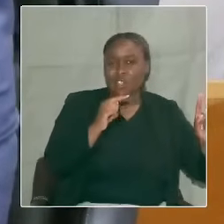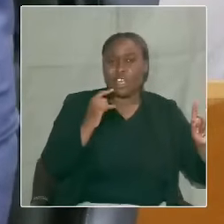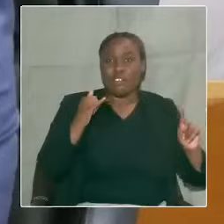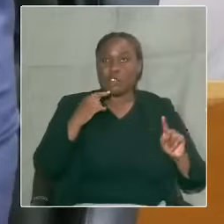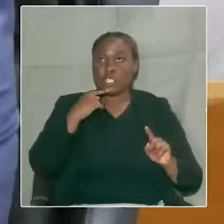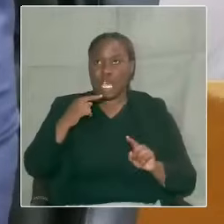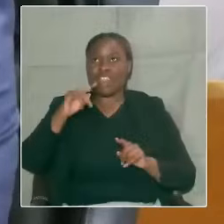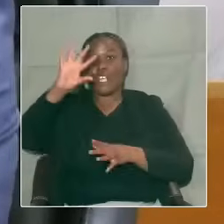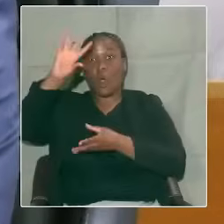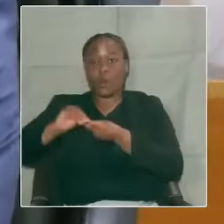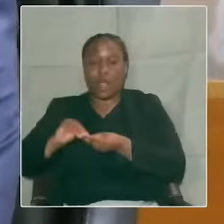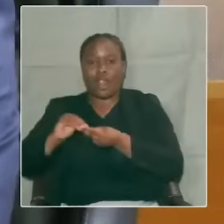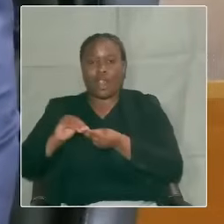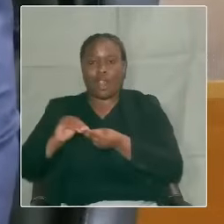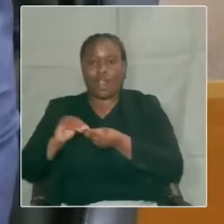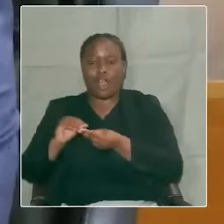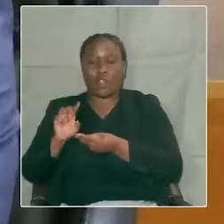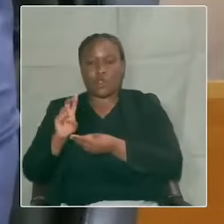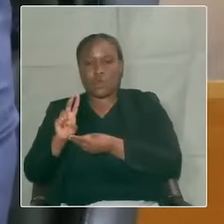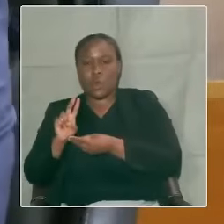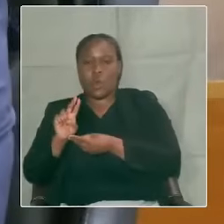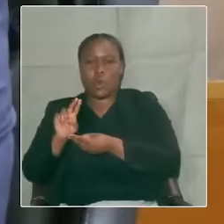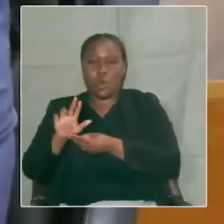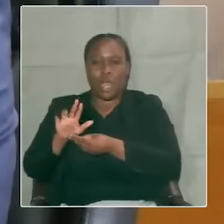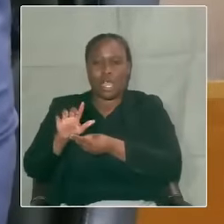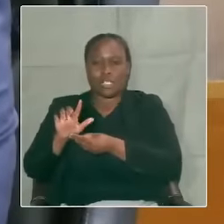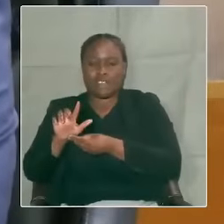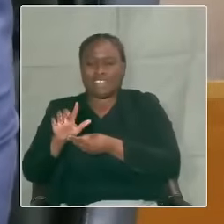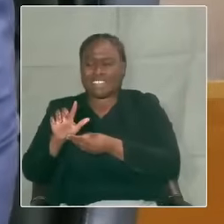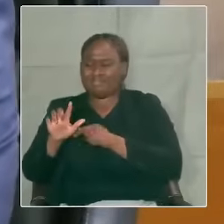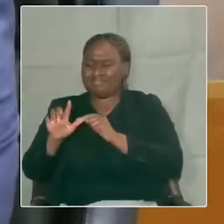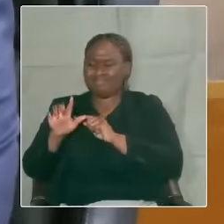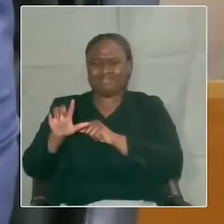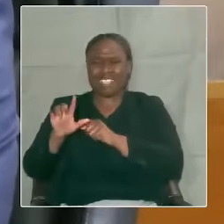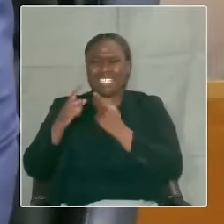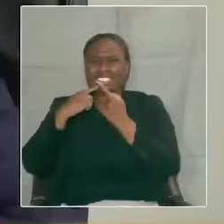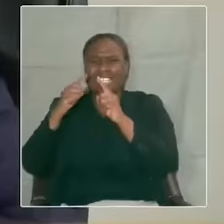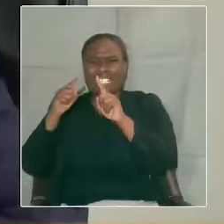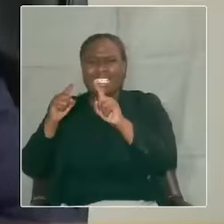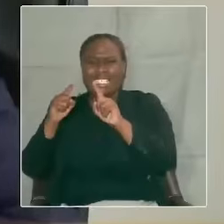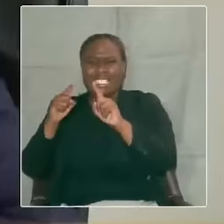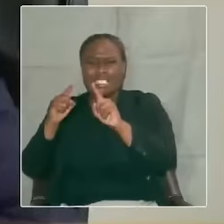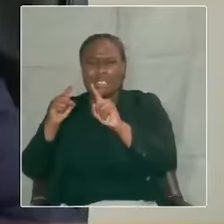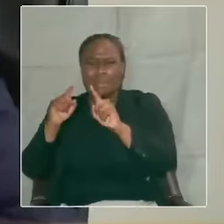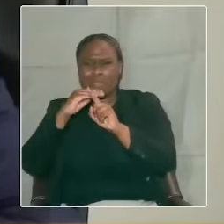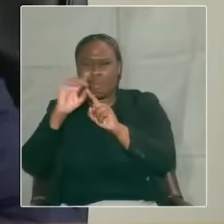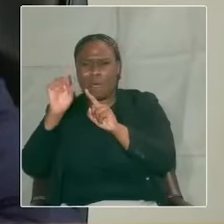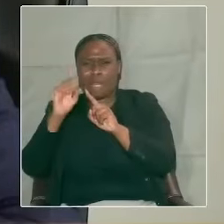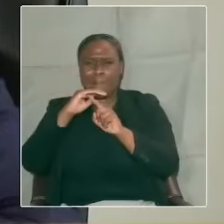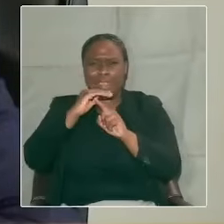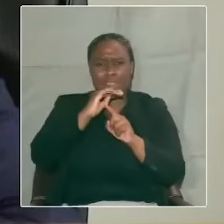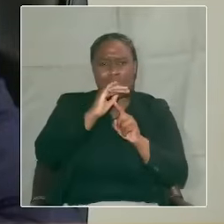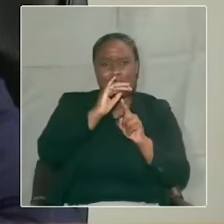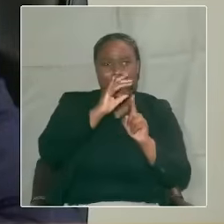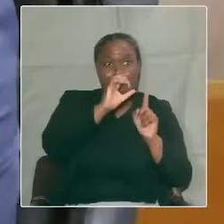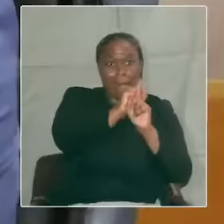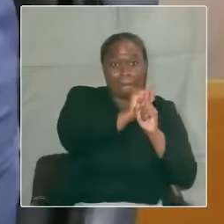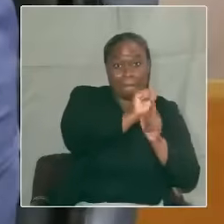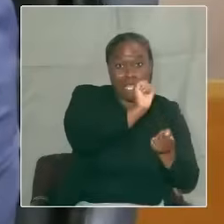total, you have no idea as to what exactly the success is if one looks